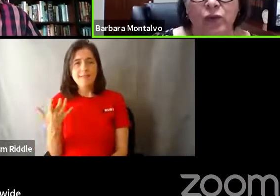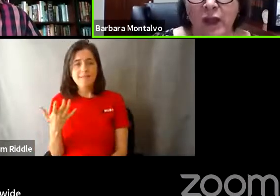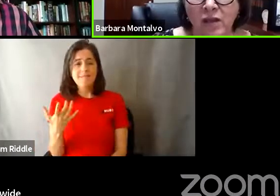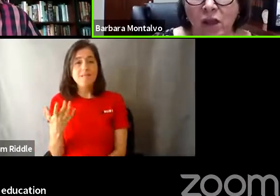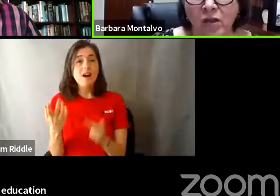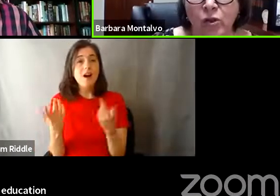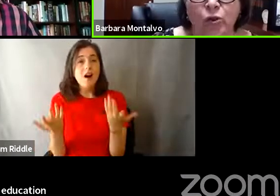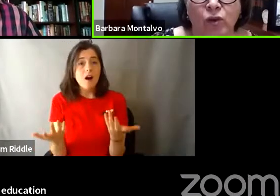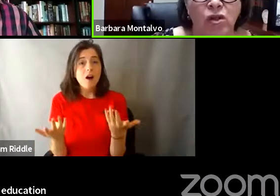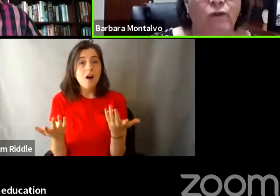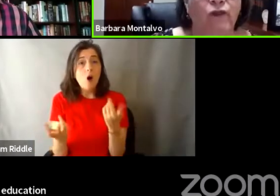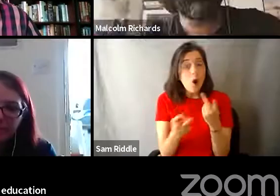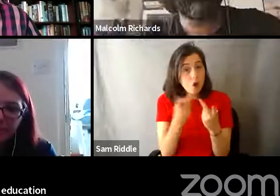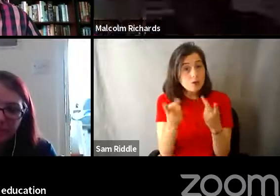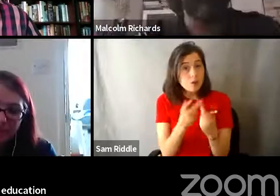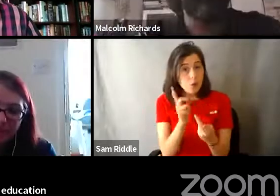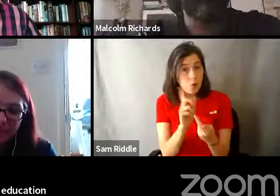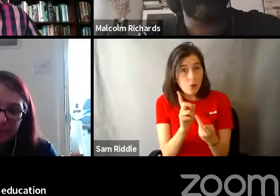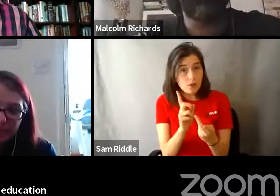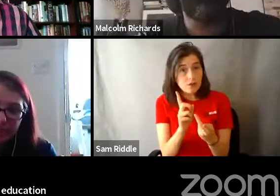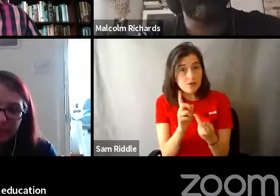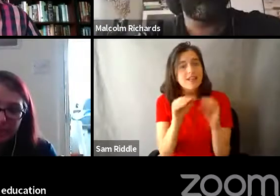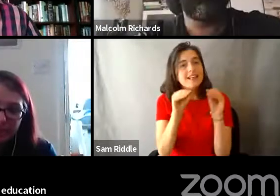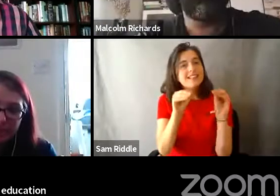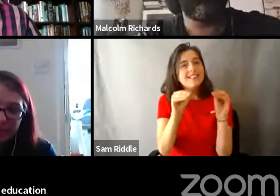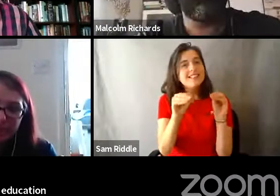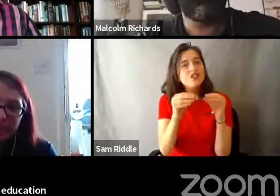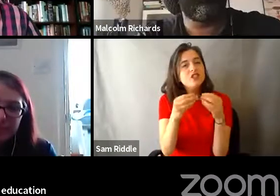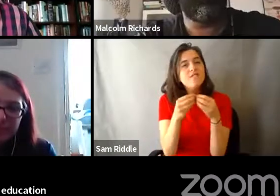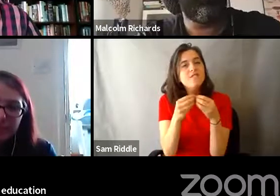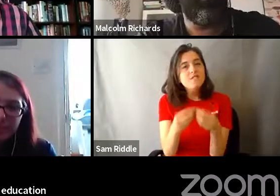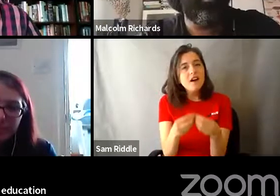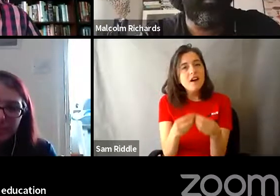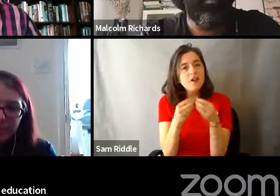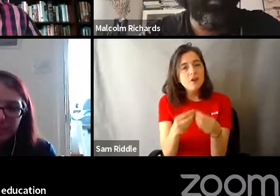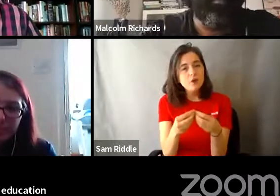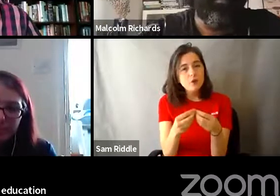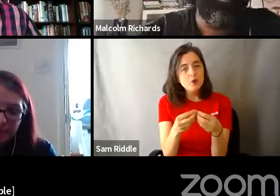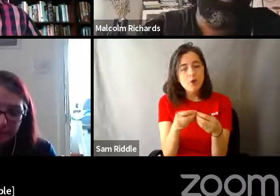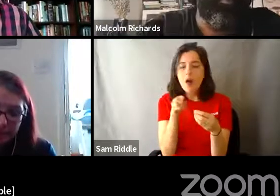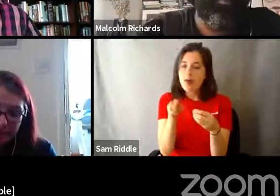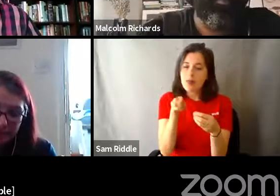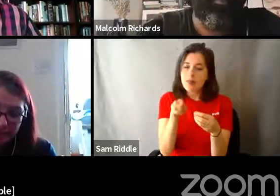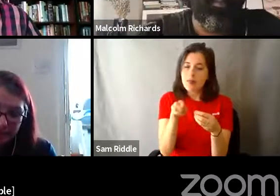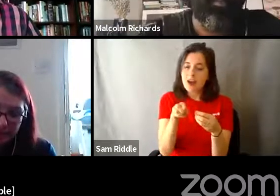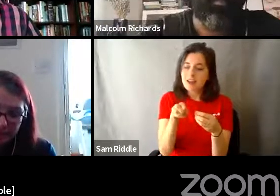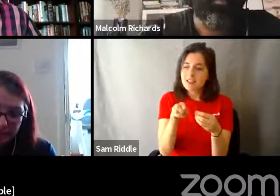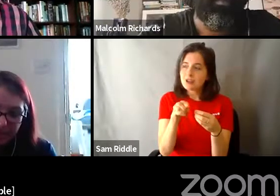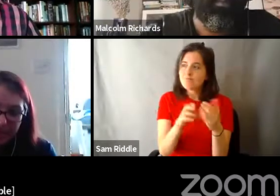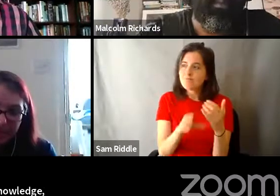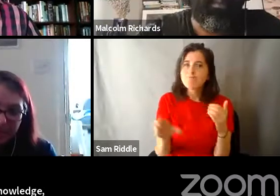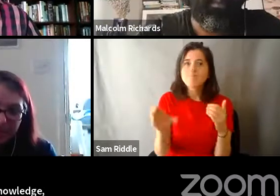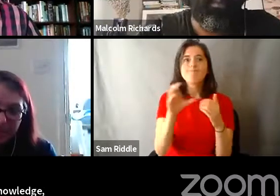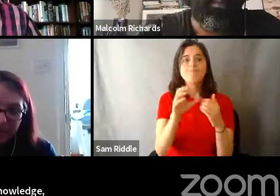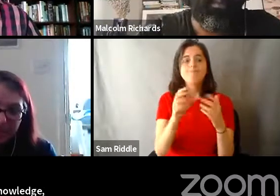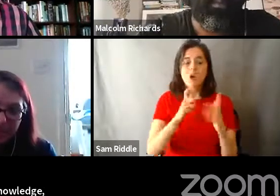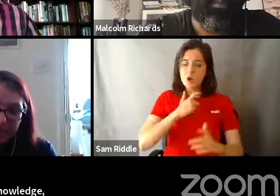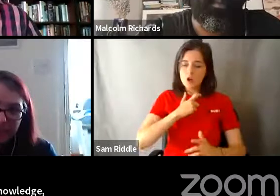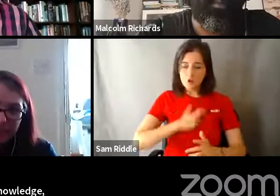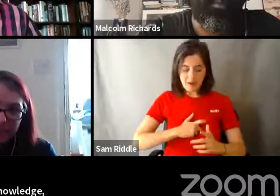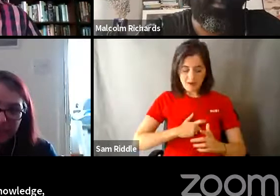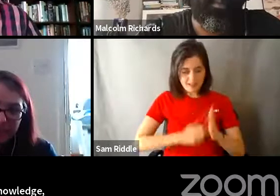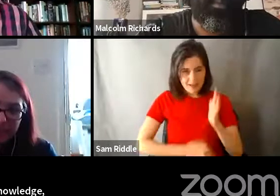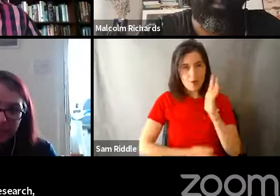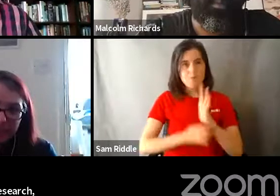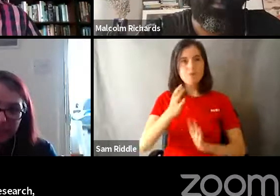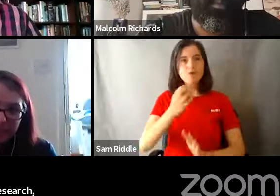also to teach values that contribute to the formation of a better human beings. And from